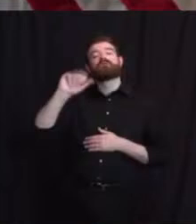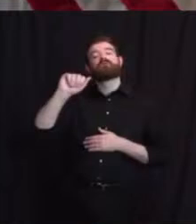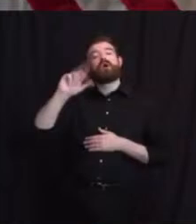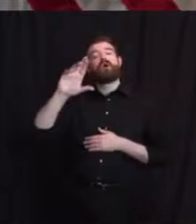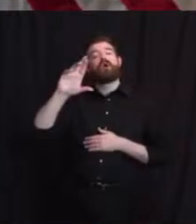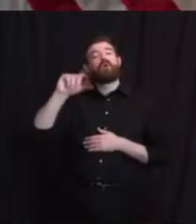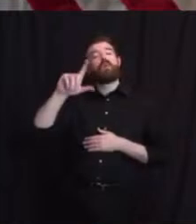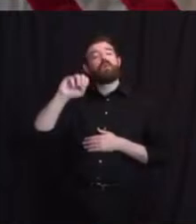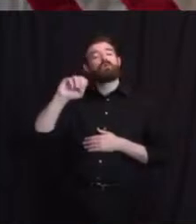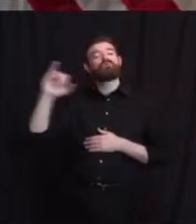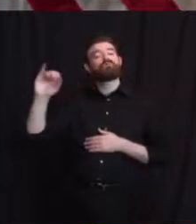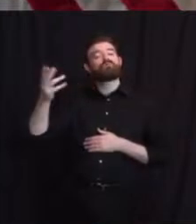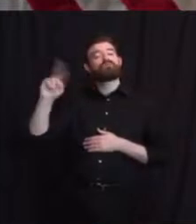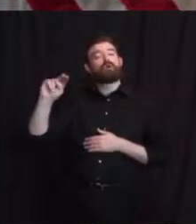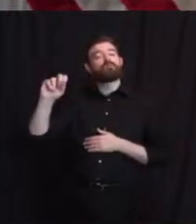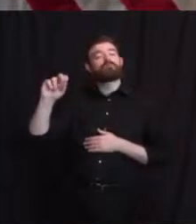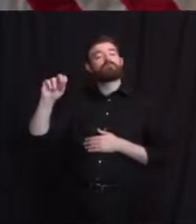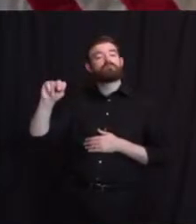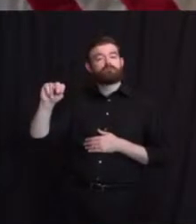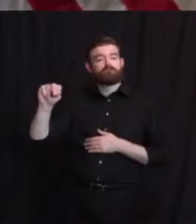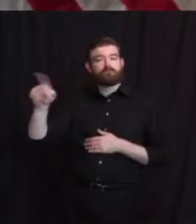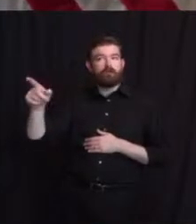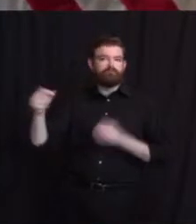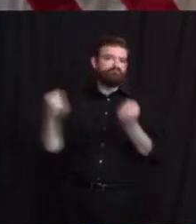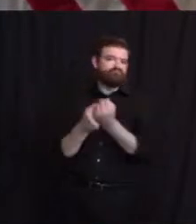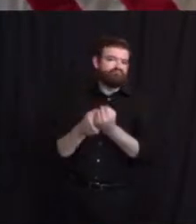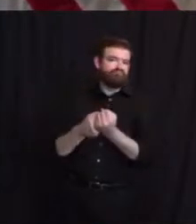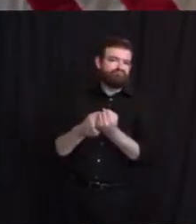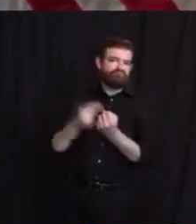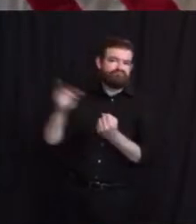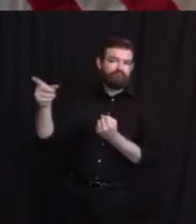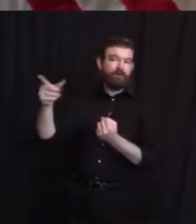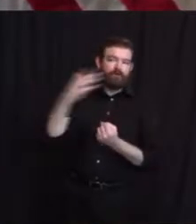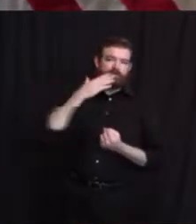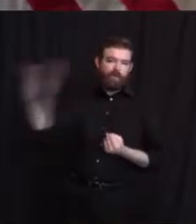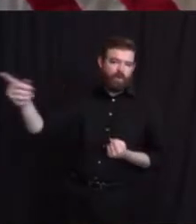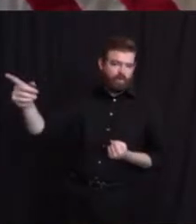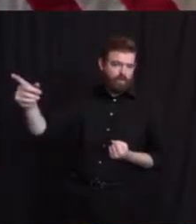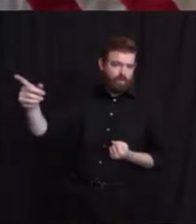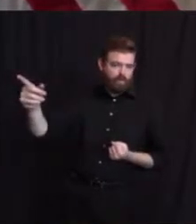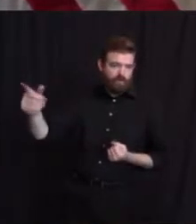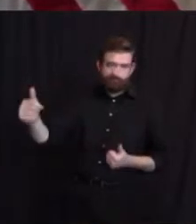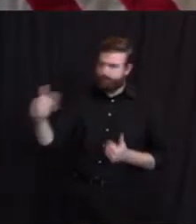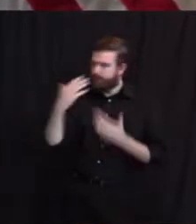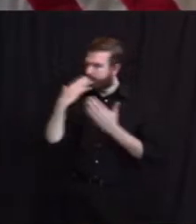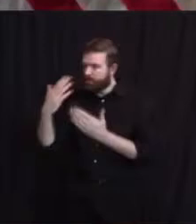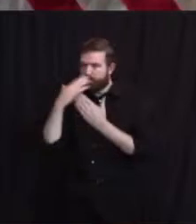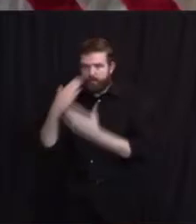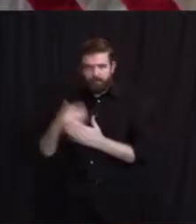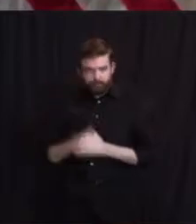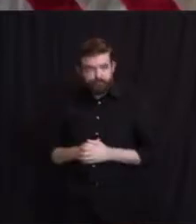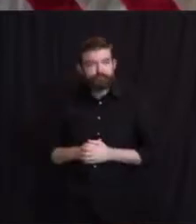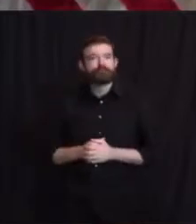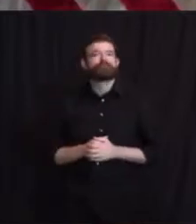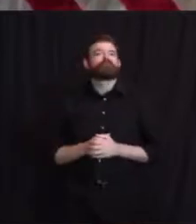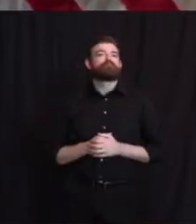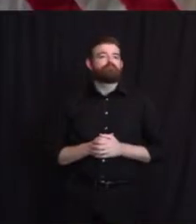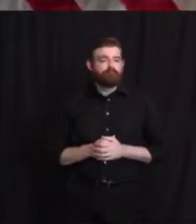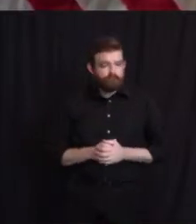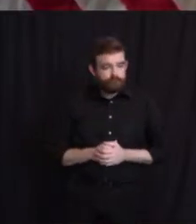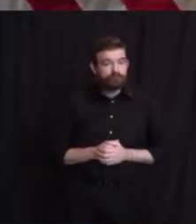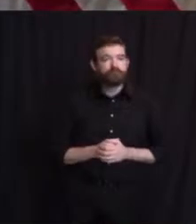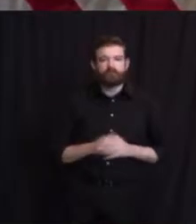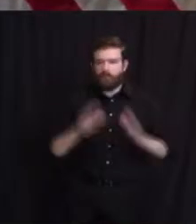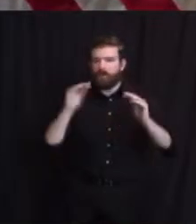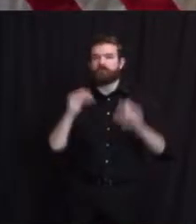so many others. Judy's been right in there with you at every step of the way. And again, God willing, this is, folks can take